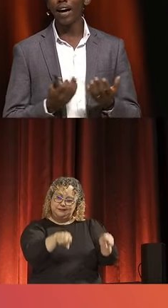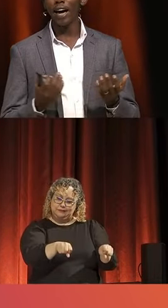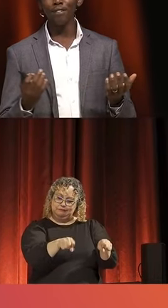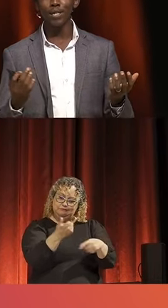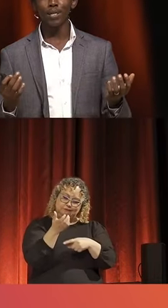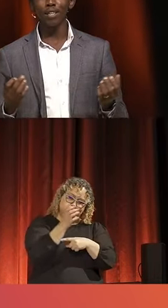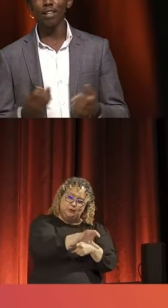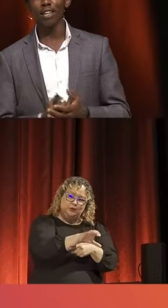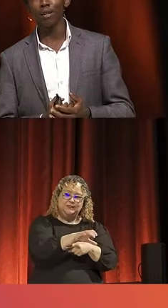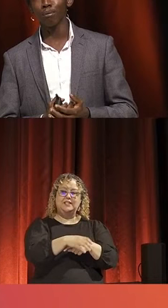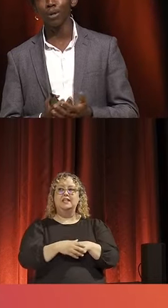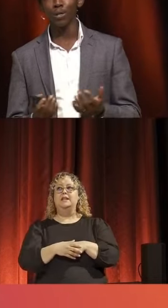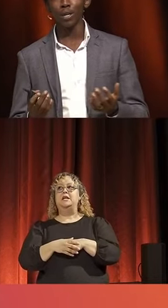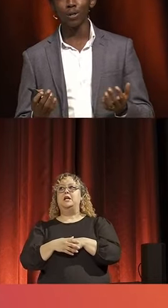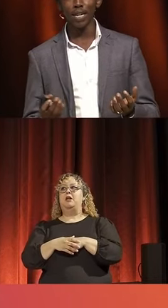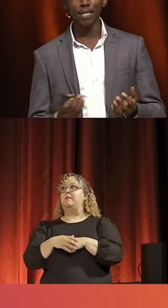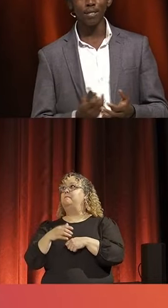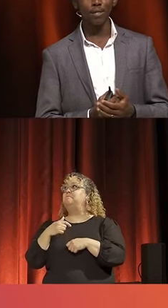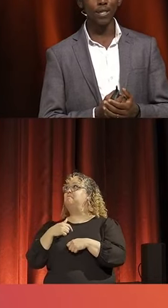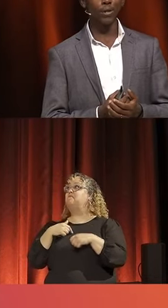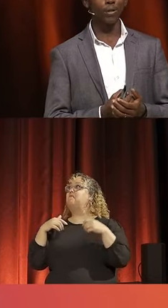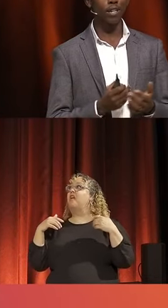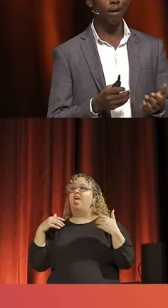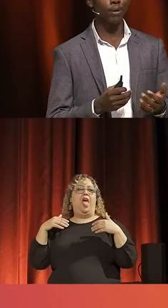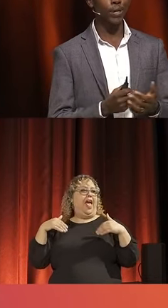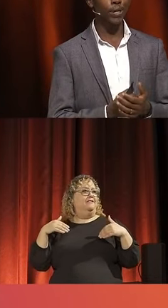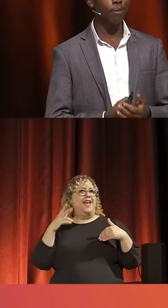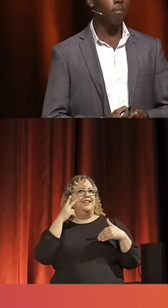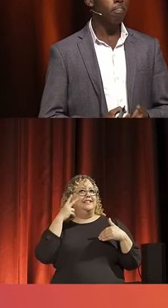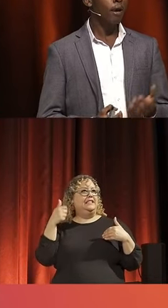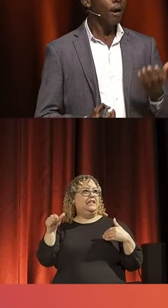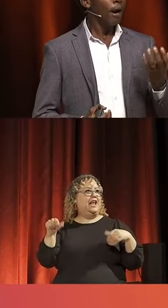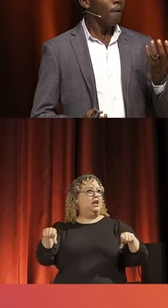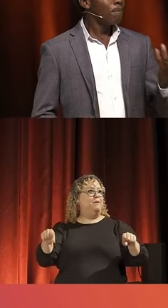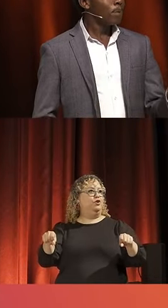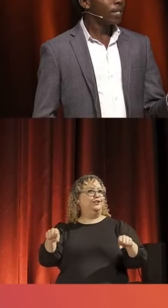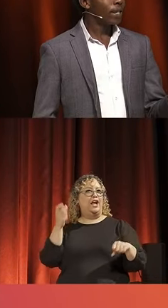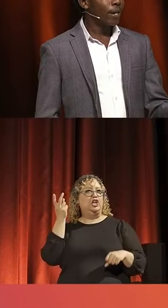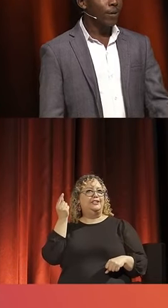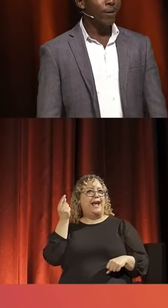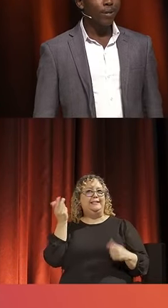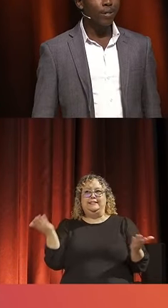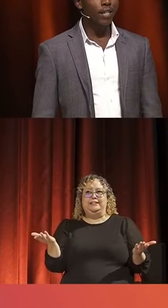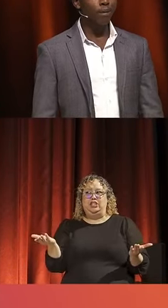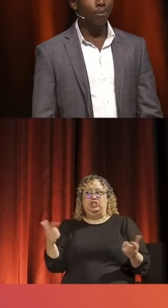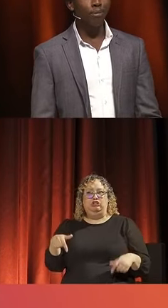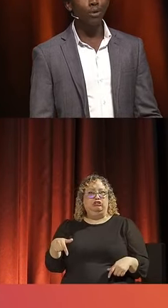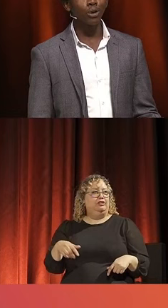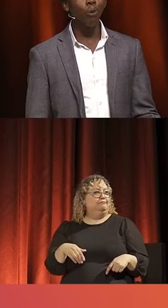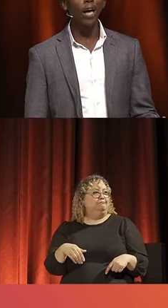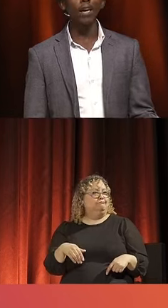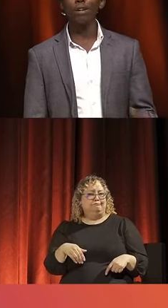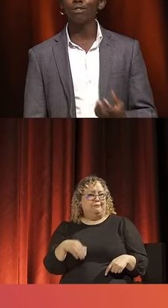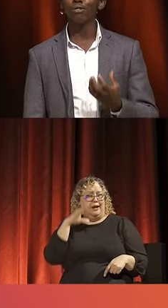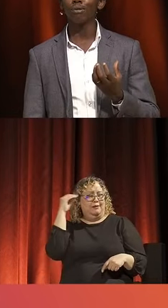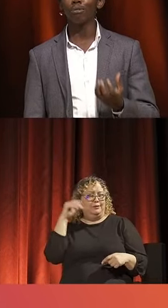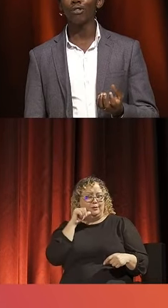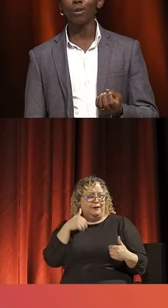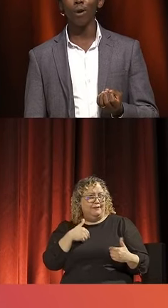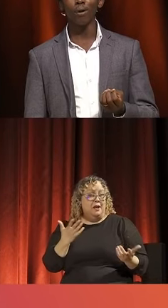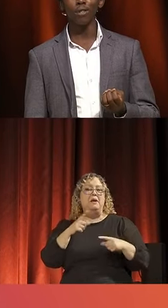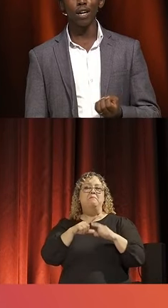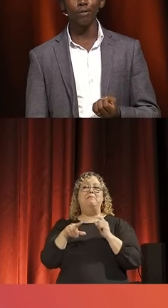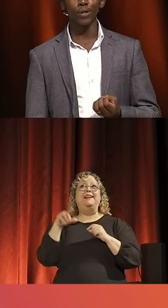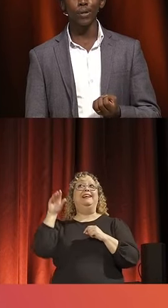Now, I haven't seen any motorcycle taxis here in Hamburg, but they are the primary way of